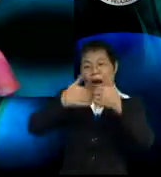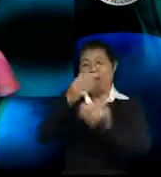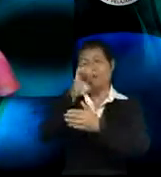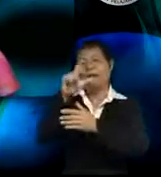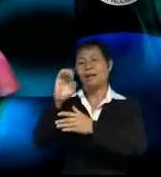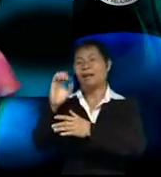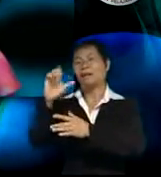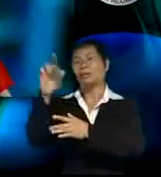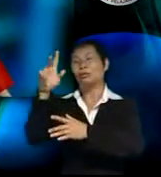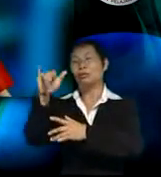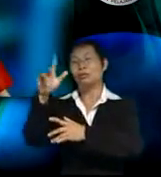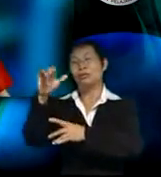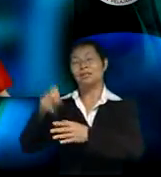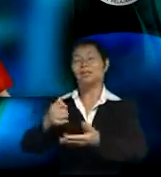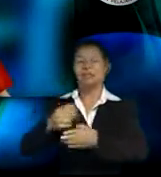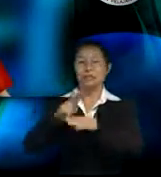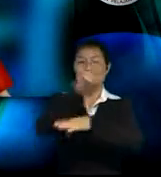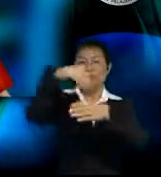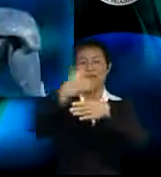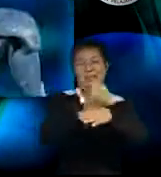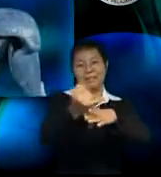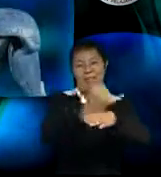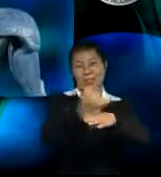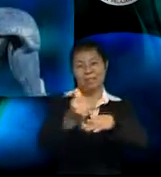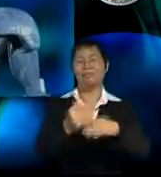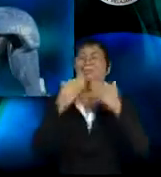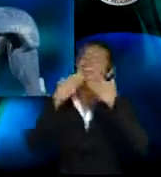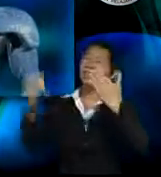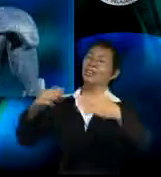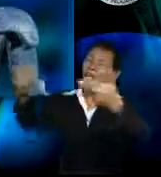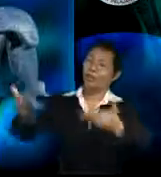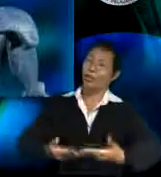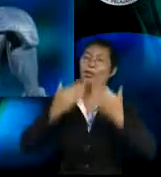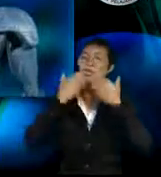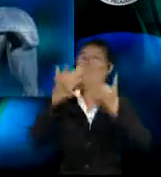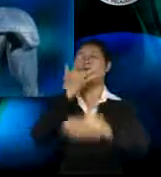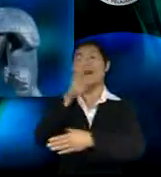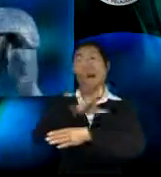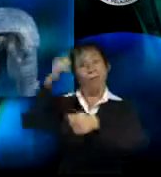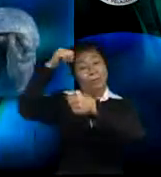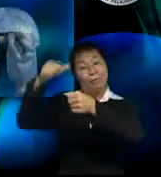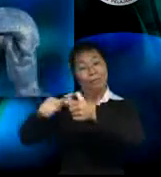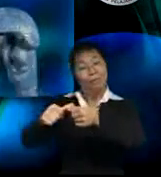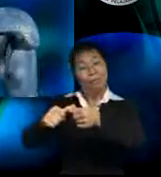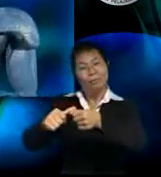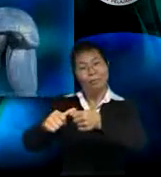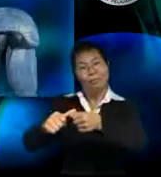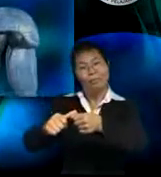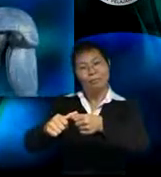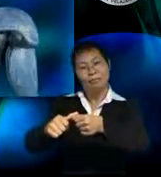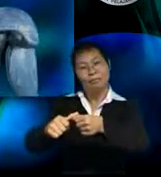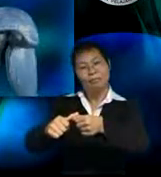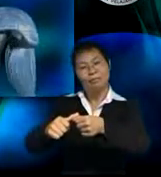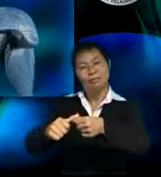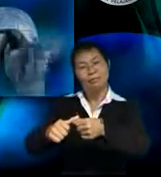is used in industry. Thank you. You are welcome. Good luck, and remember, electropower rules.